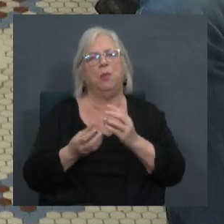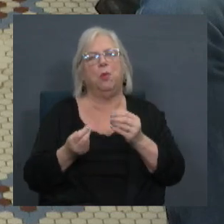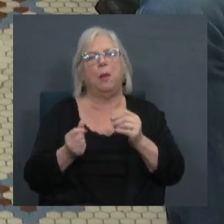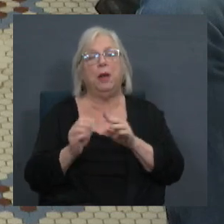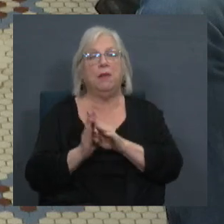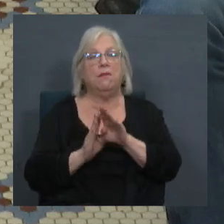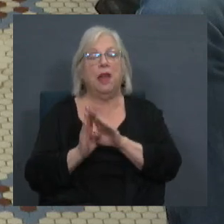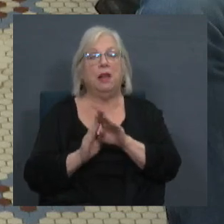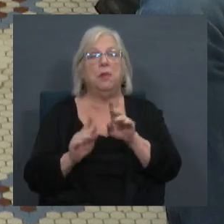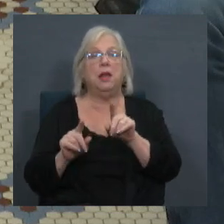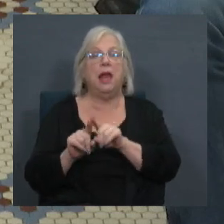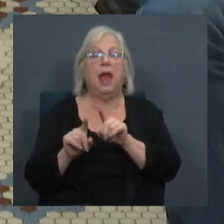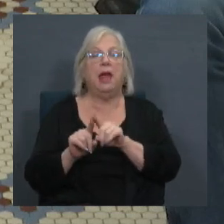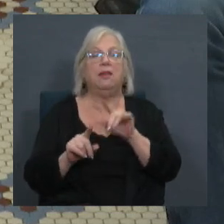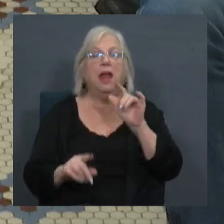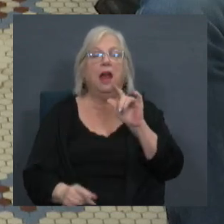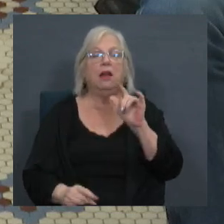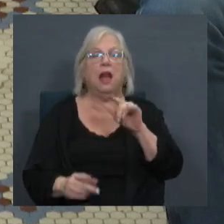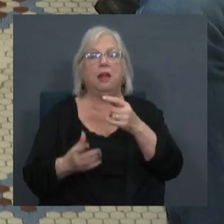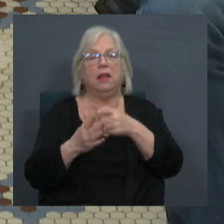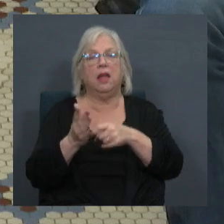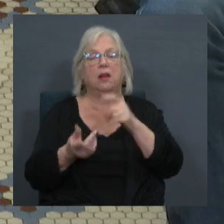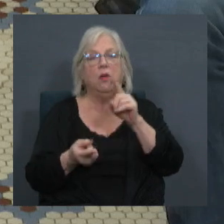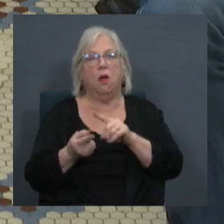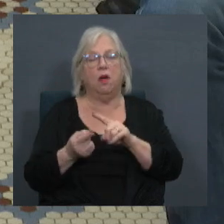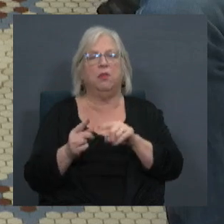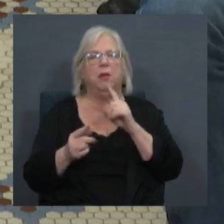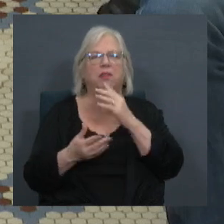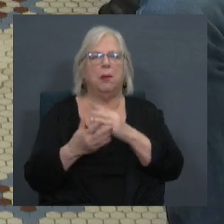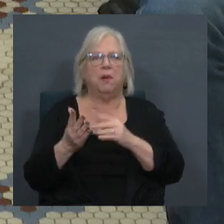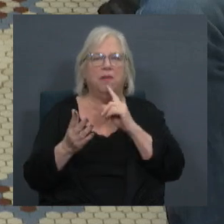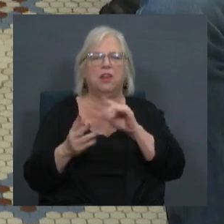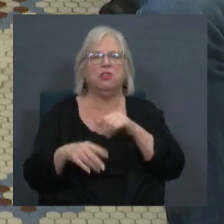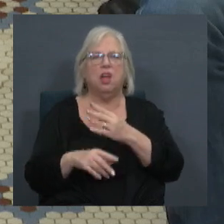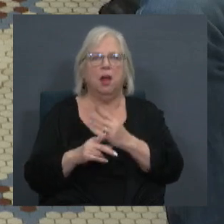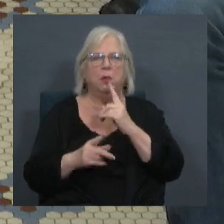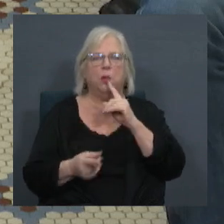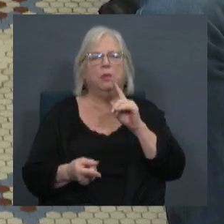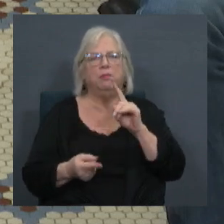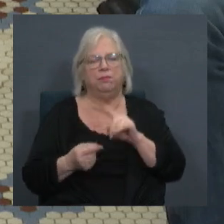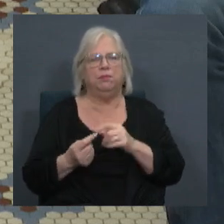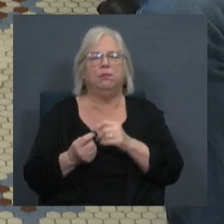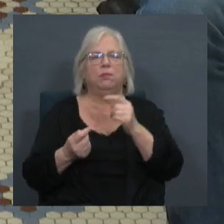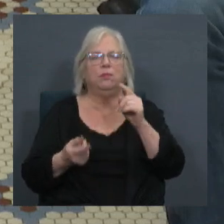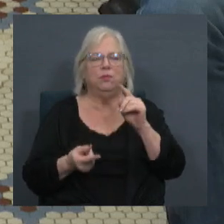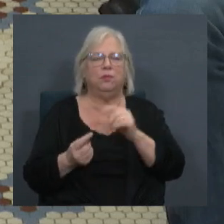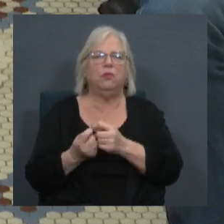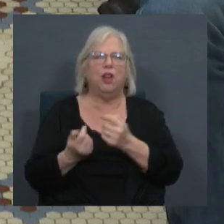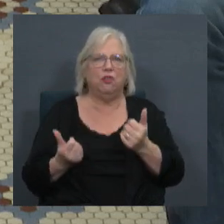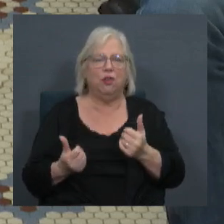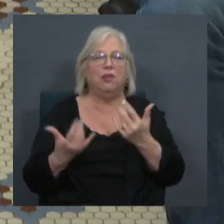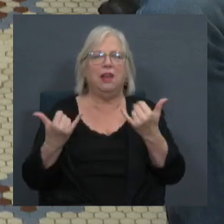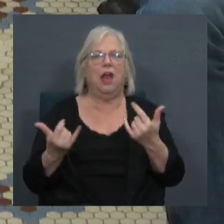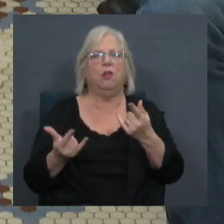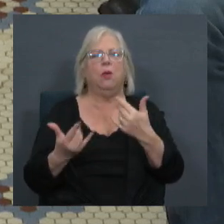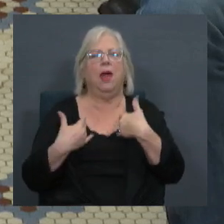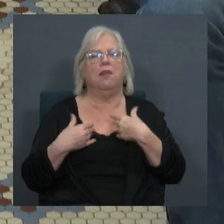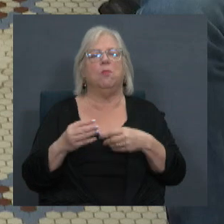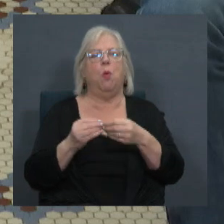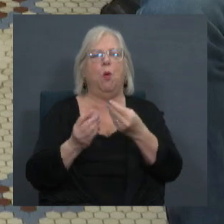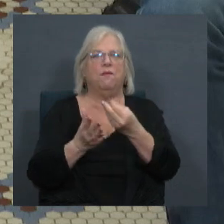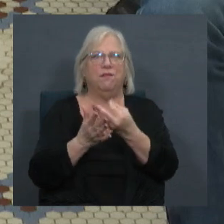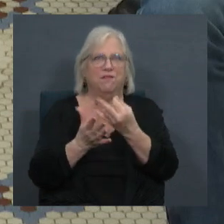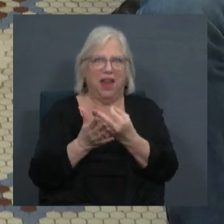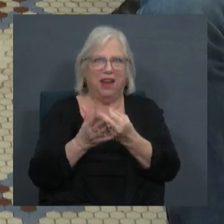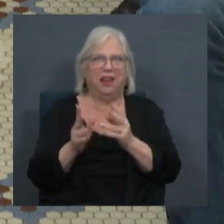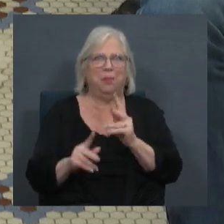As airlines cut costs, they reduced some of those positions. And now you basically have more finance people than legal